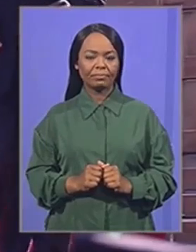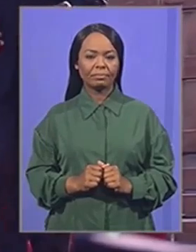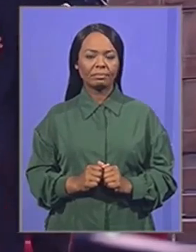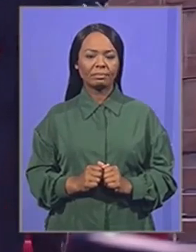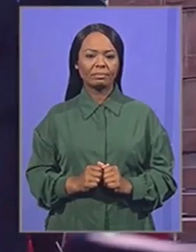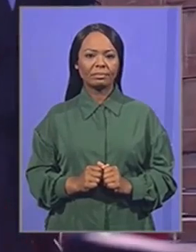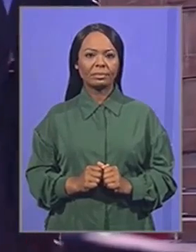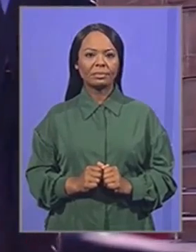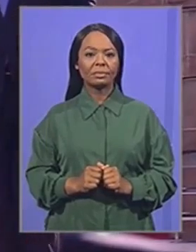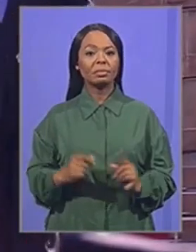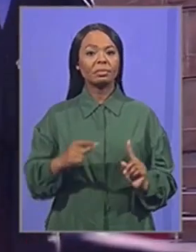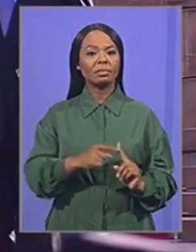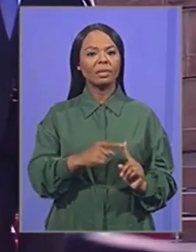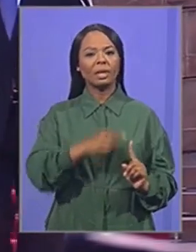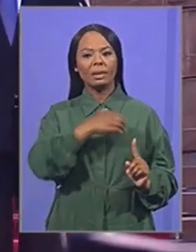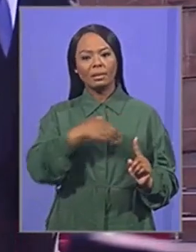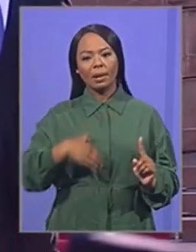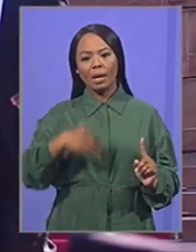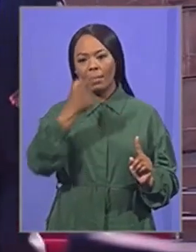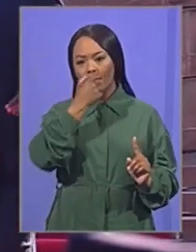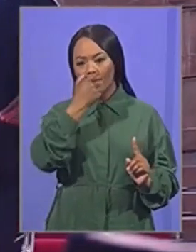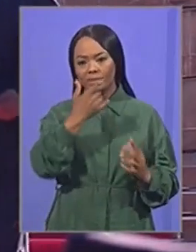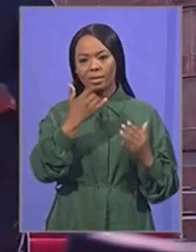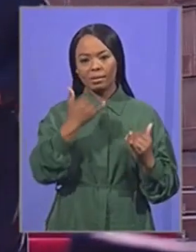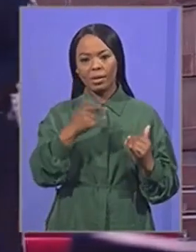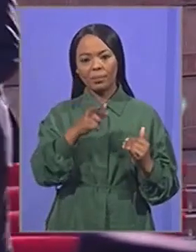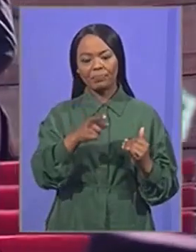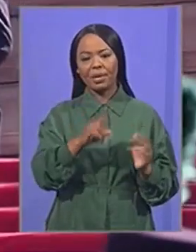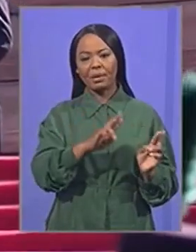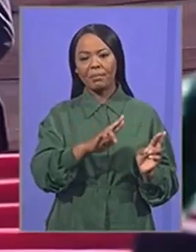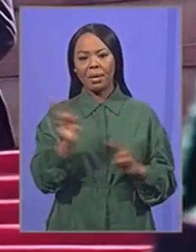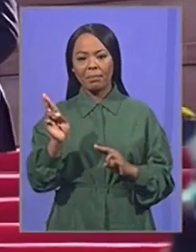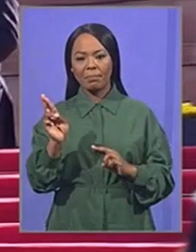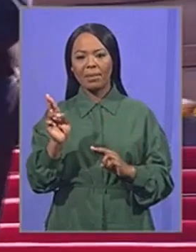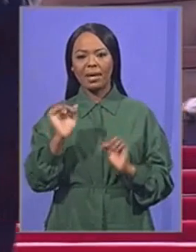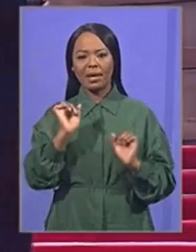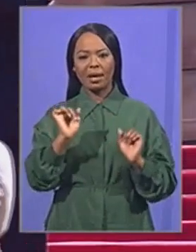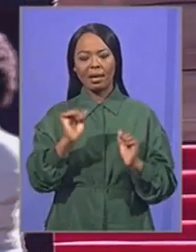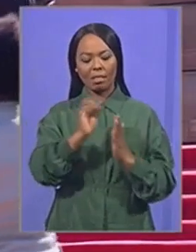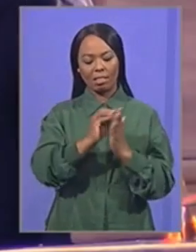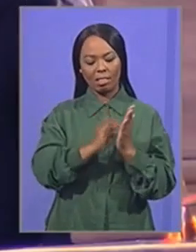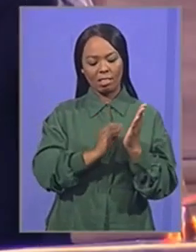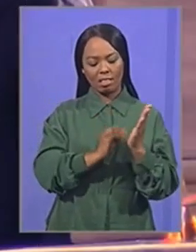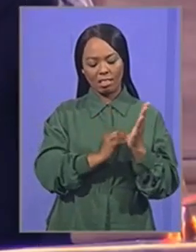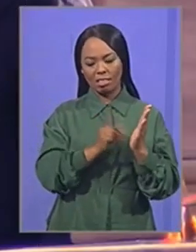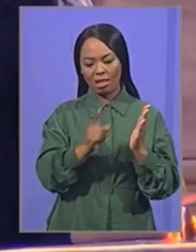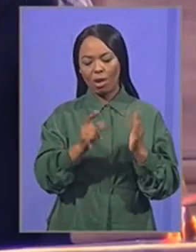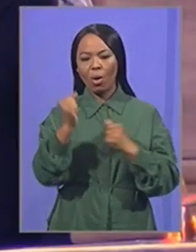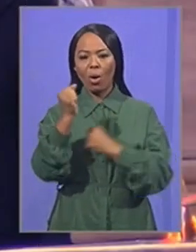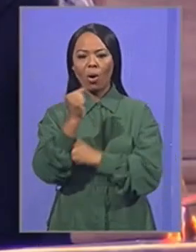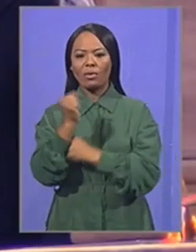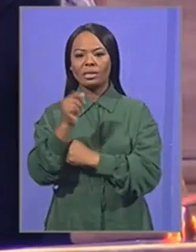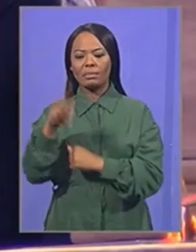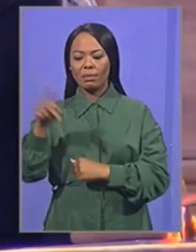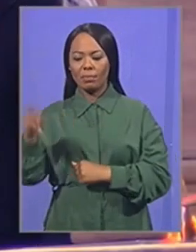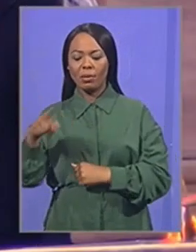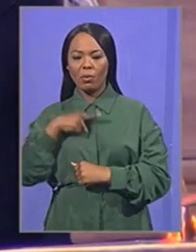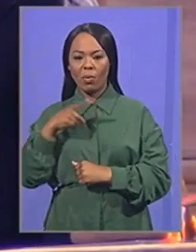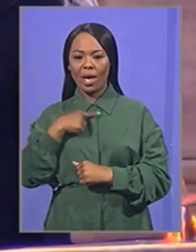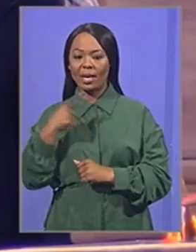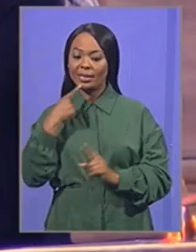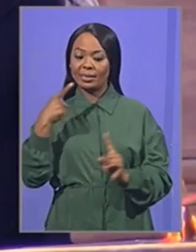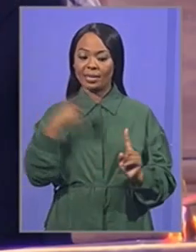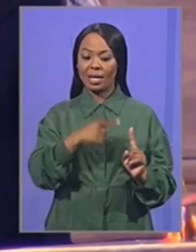President Cyril Ramaphosa o rometse dikarabo tsa gagwe kwa kantorong ya mosireletsi wa Setshaba morago gore kantoro eo e tshosetse